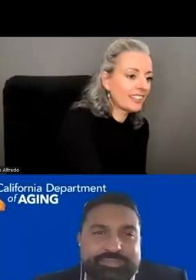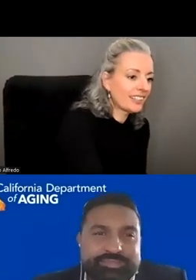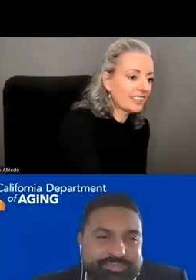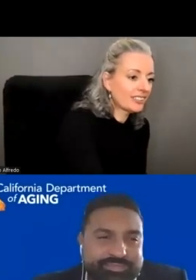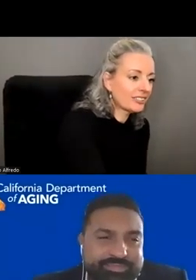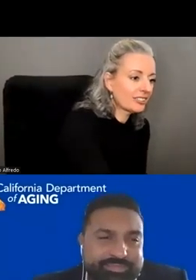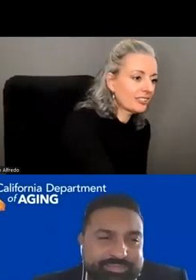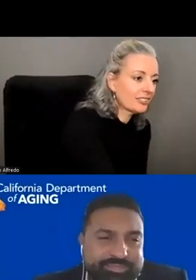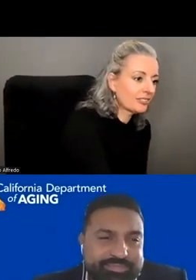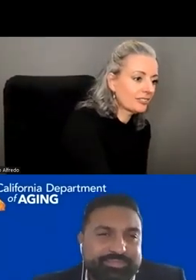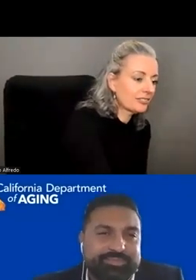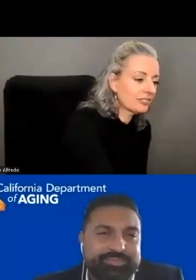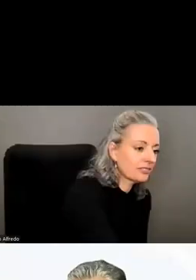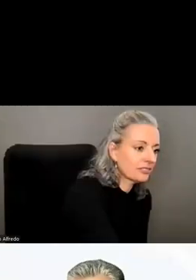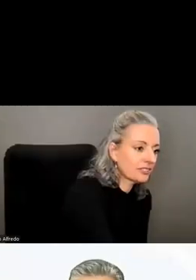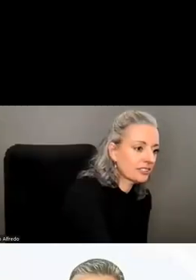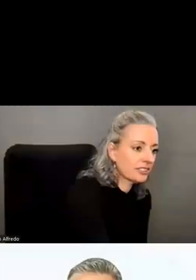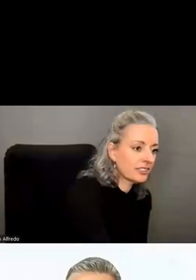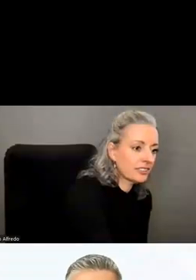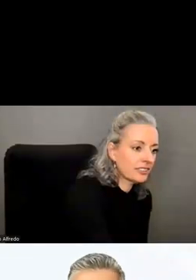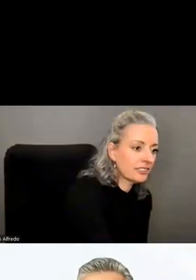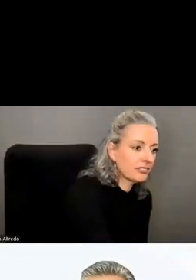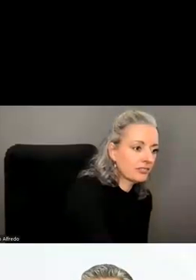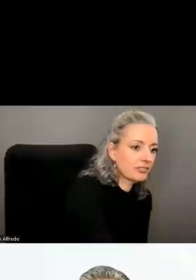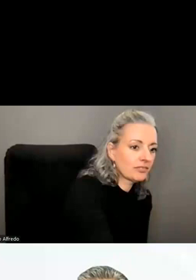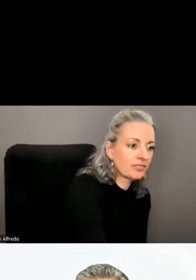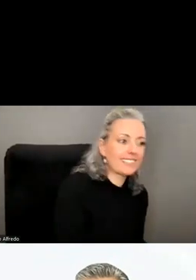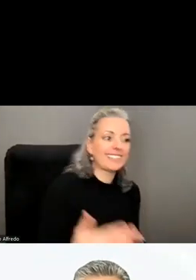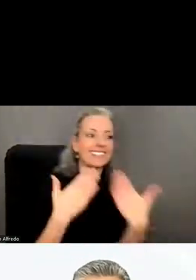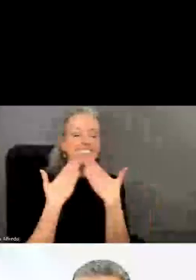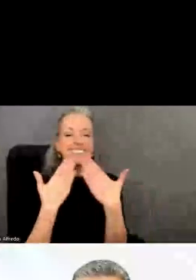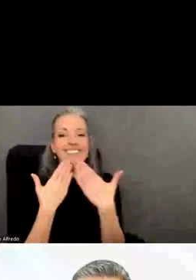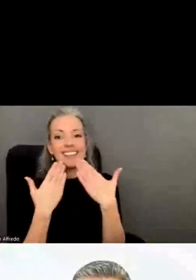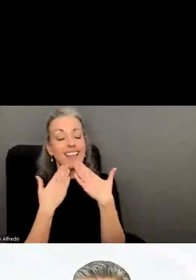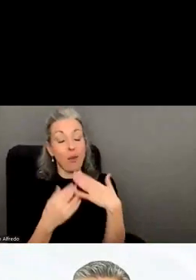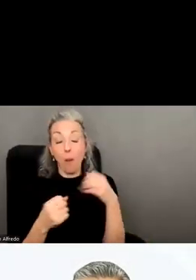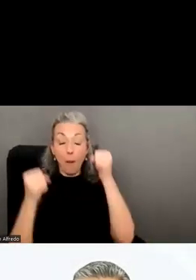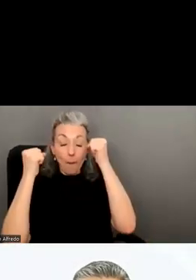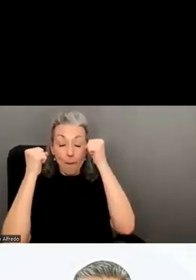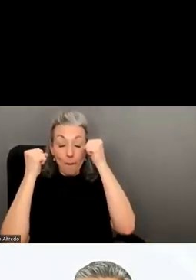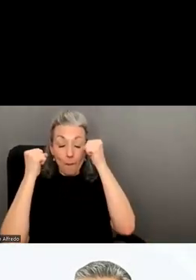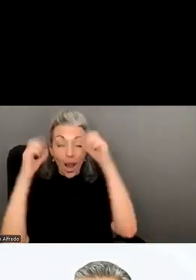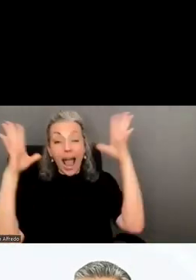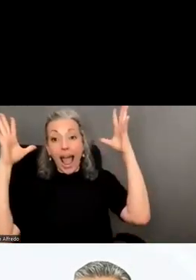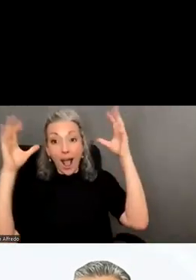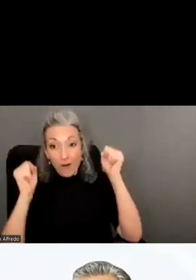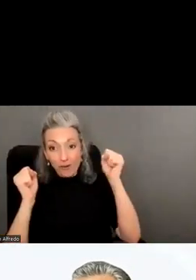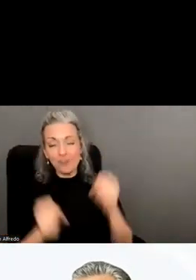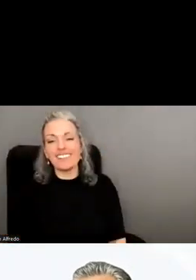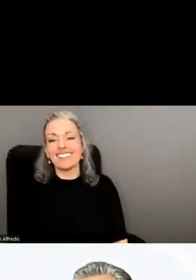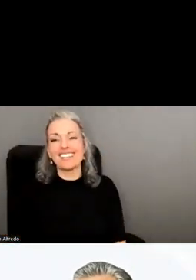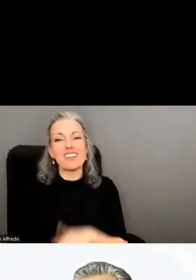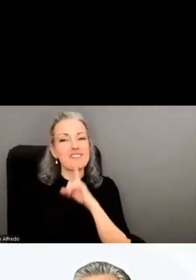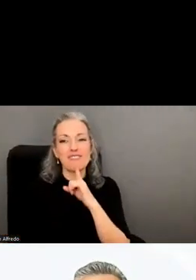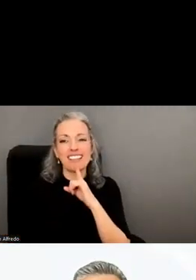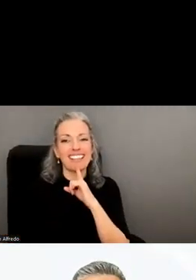Yes. Thank you so much. Boy, I am completely blown away by today's presenters and presentations. If we were to